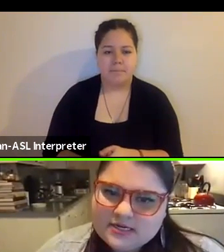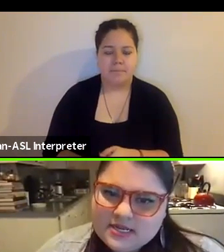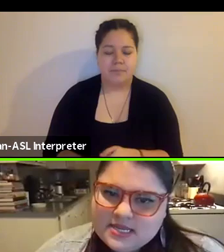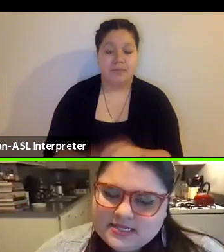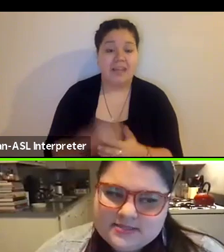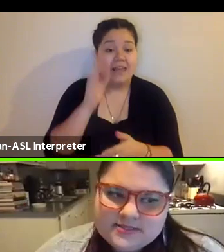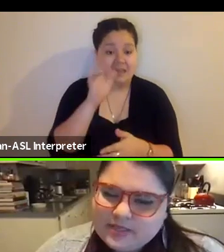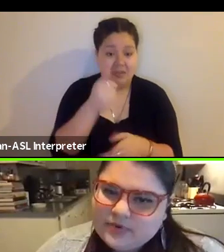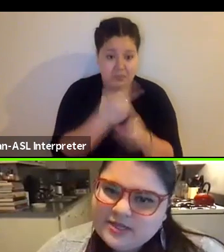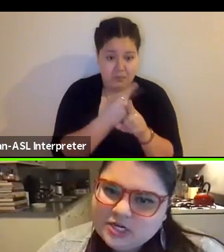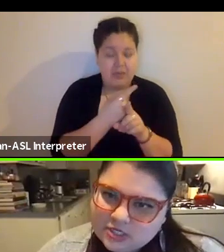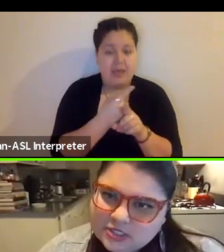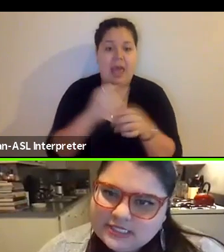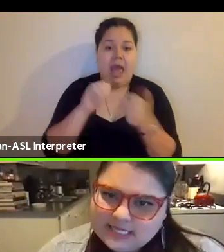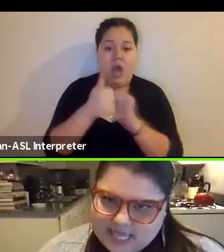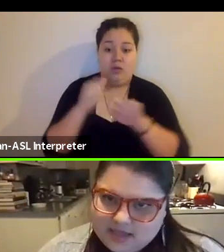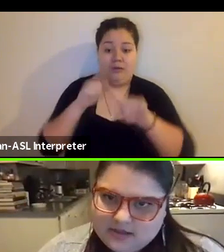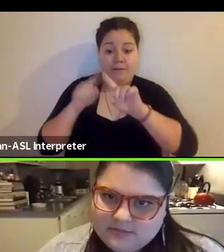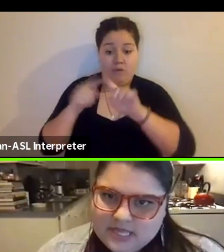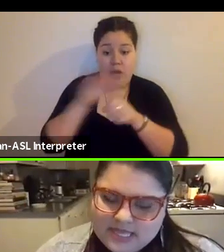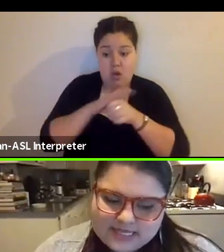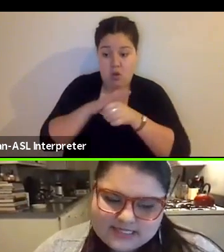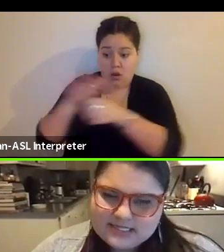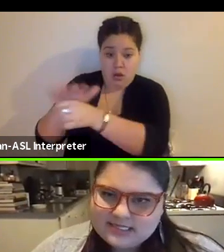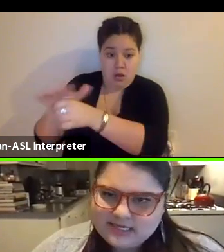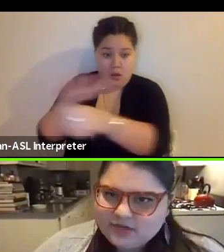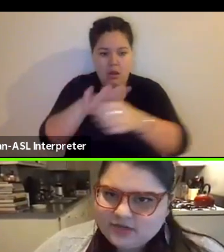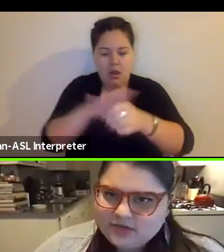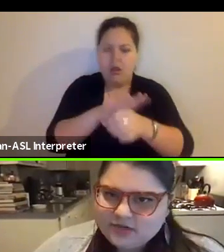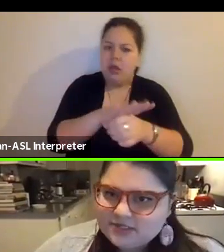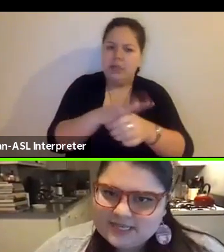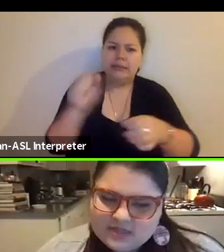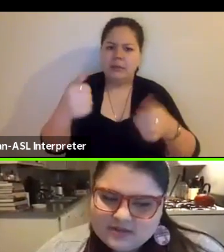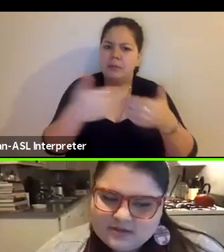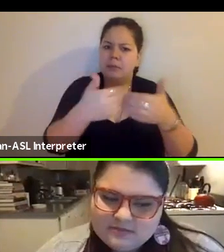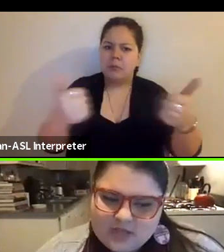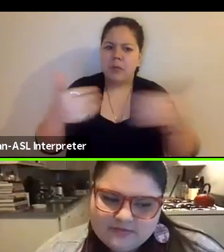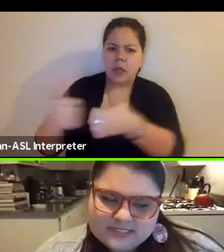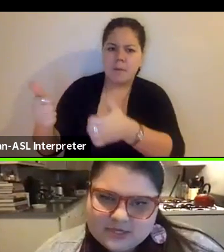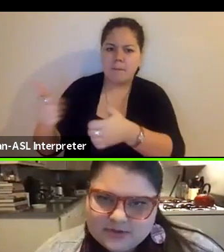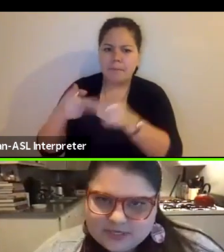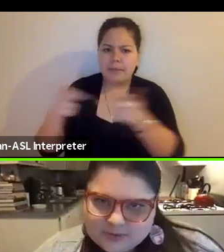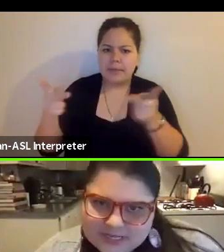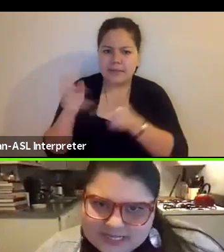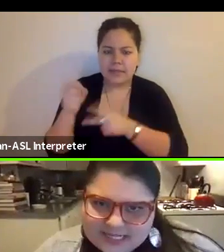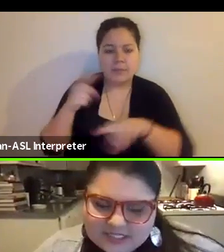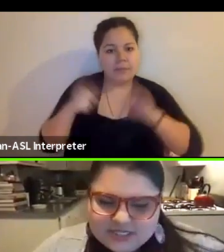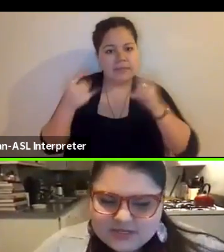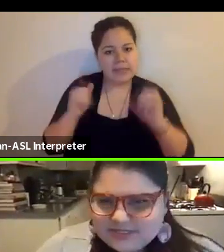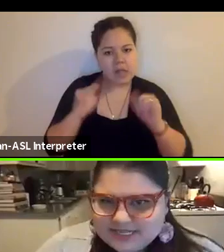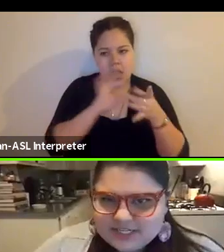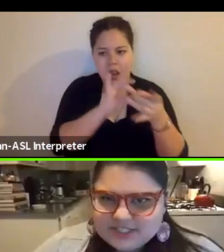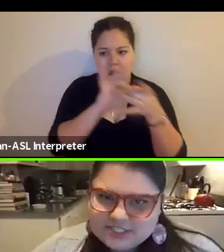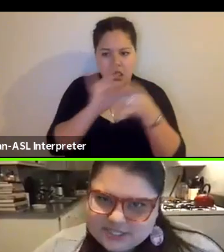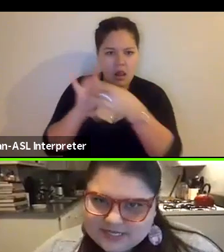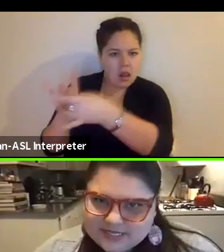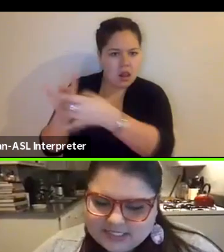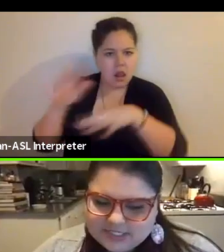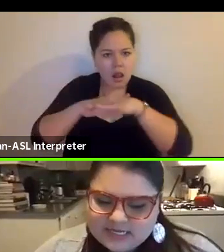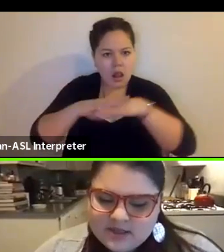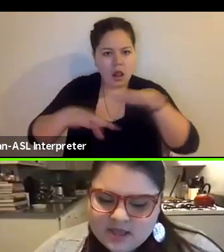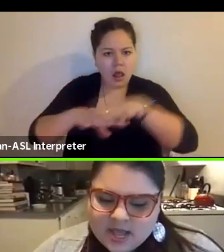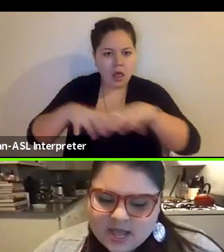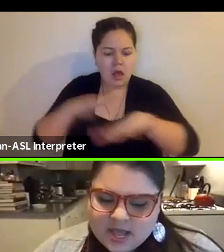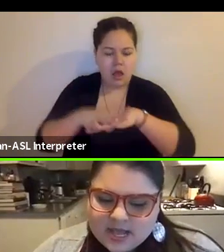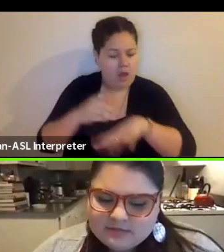are. And so like where I currently am is in this intersection of Muscogee Creek Nation, Osage Nation, Cherokee